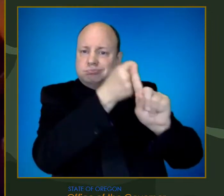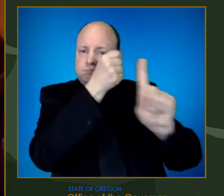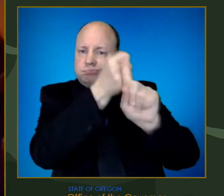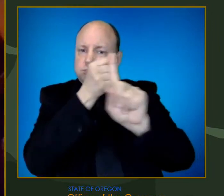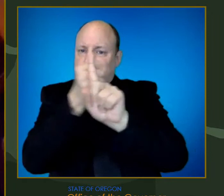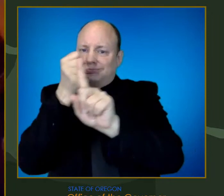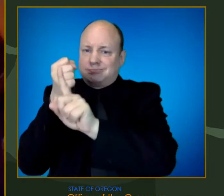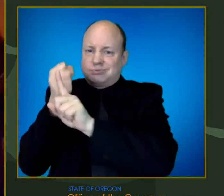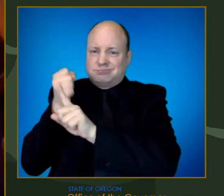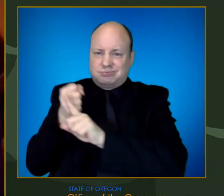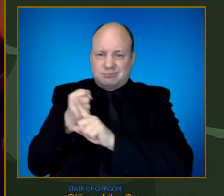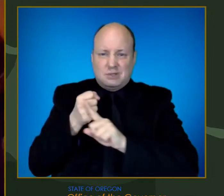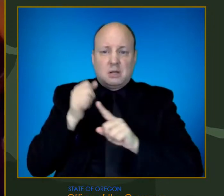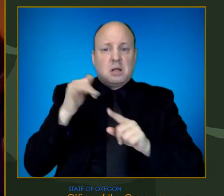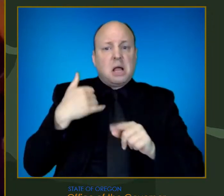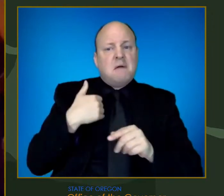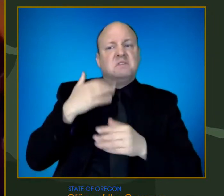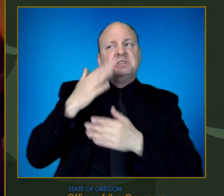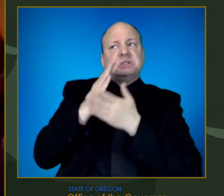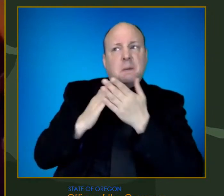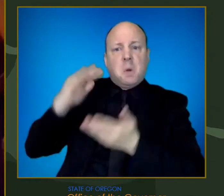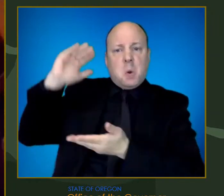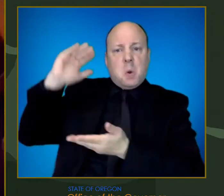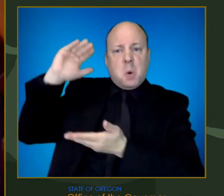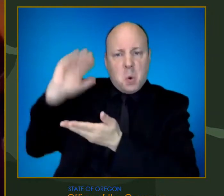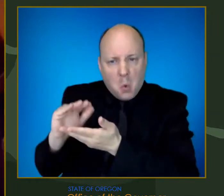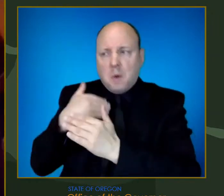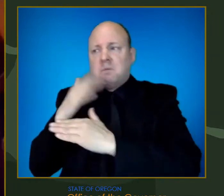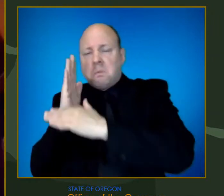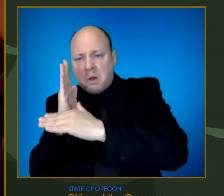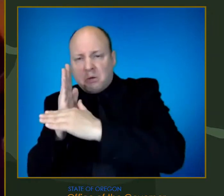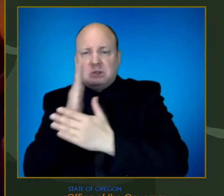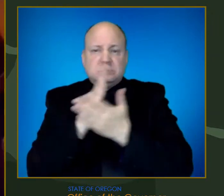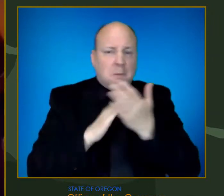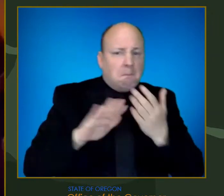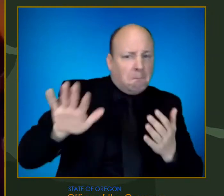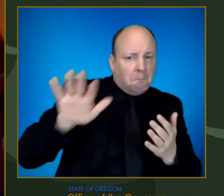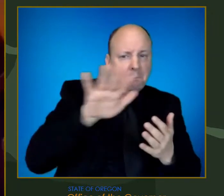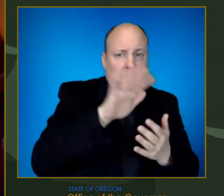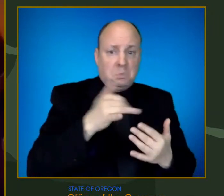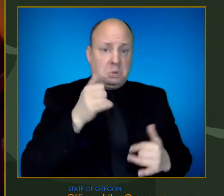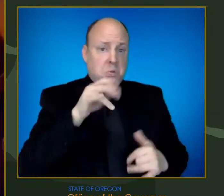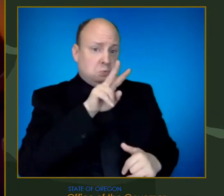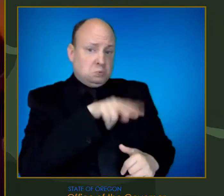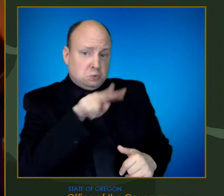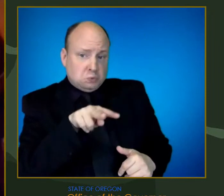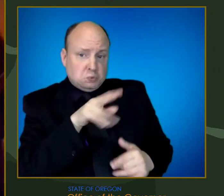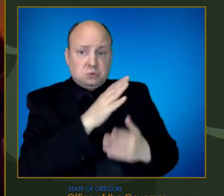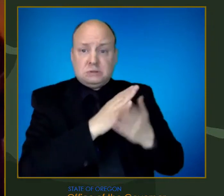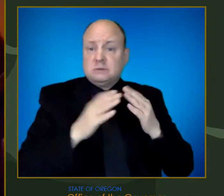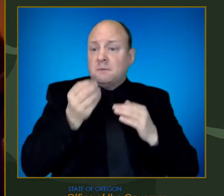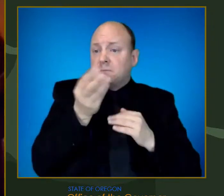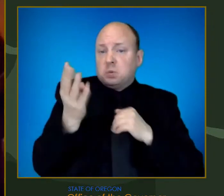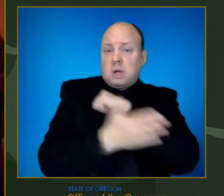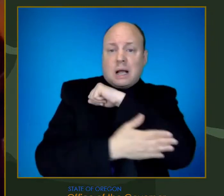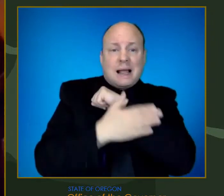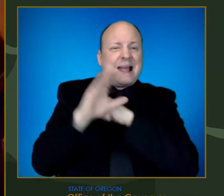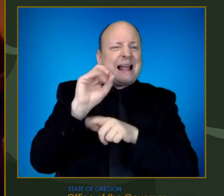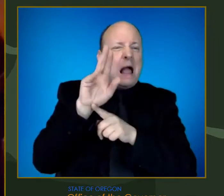risk. Today, there are only 22, and several counties are facing possible risk level upgrades in the coming